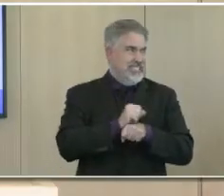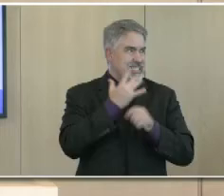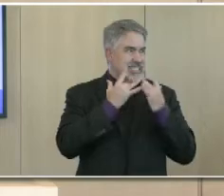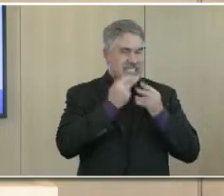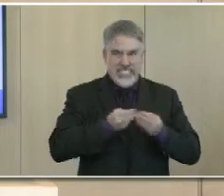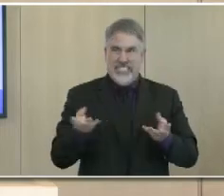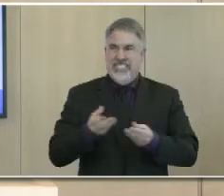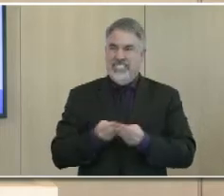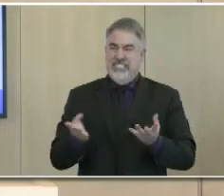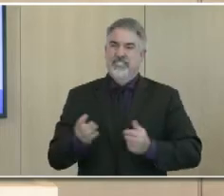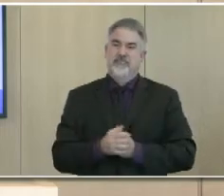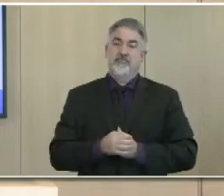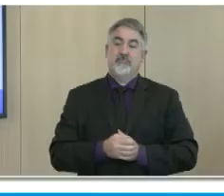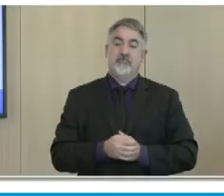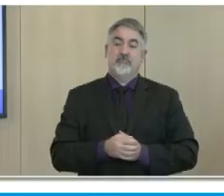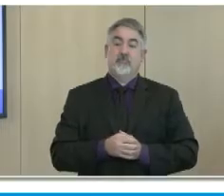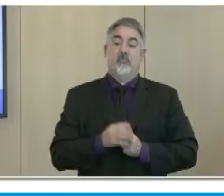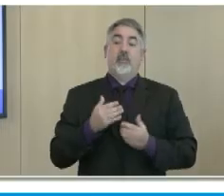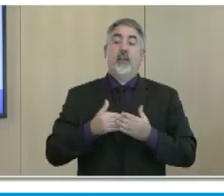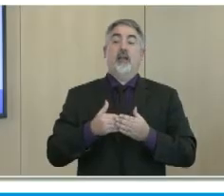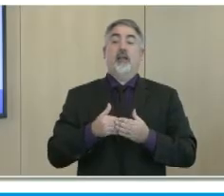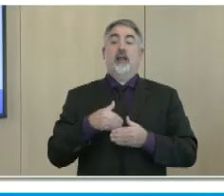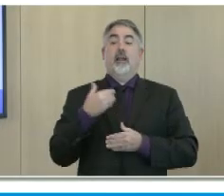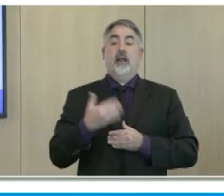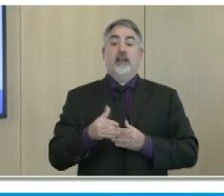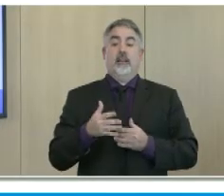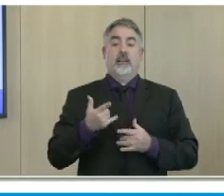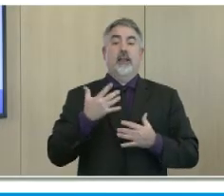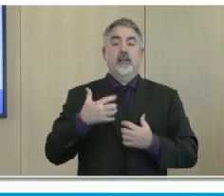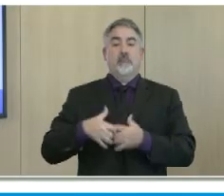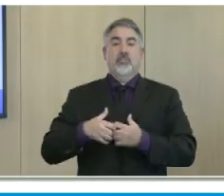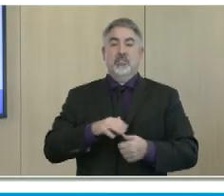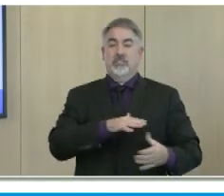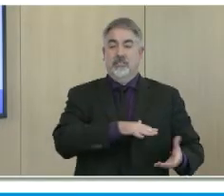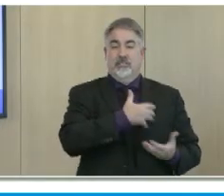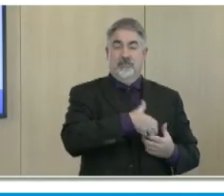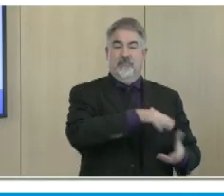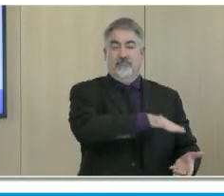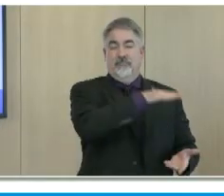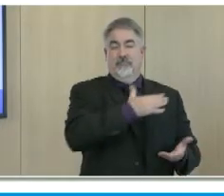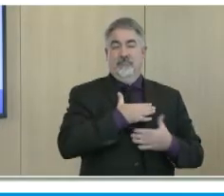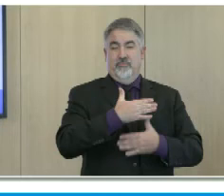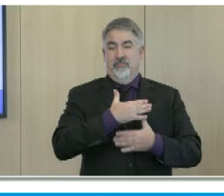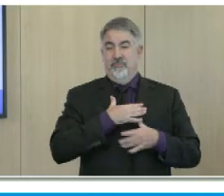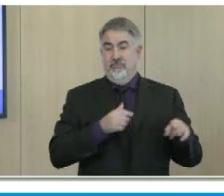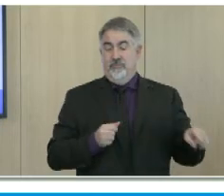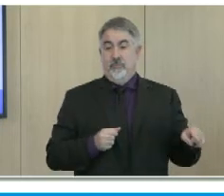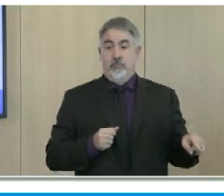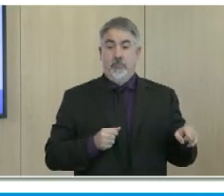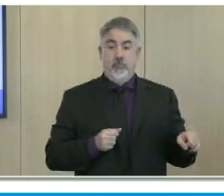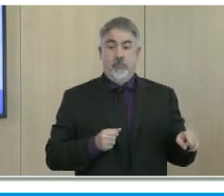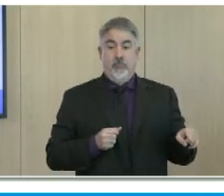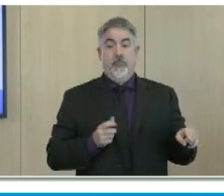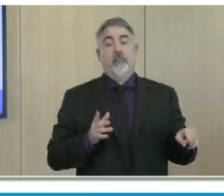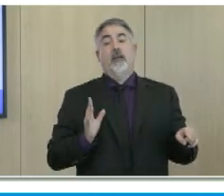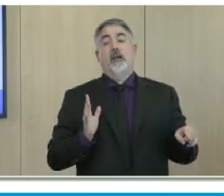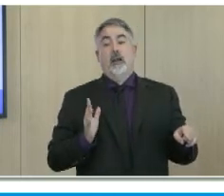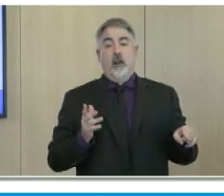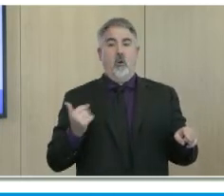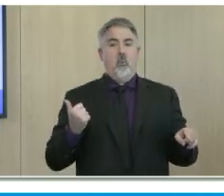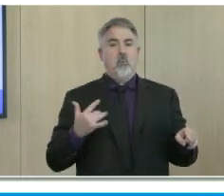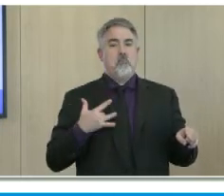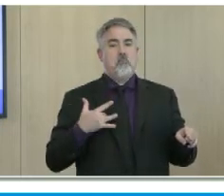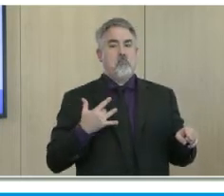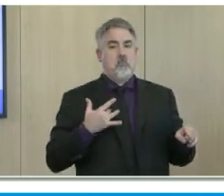ventilators. We've talked about the vital importance that ventilators play in a response to the coronavirus. I am pleased to report that all 23 of our San